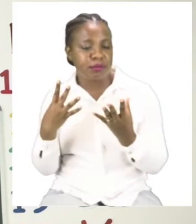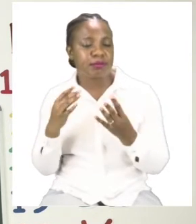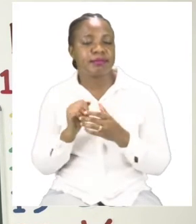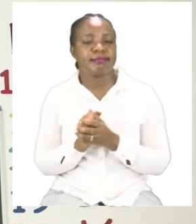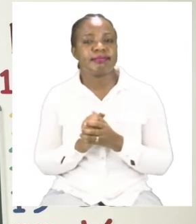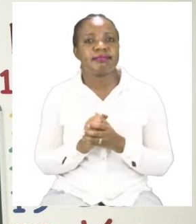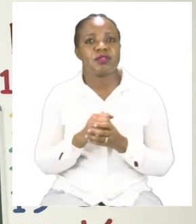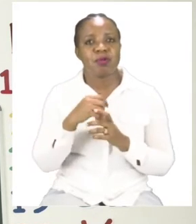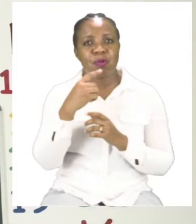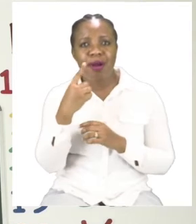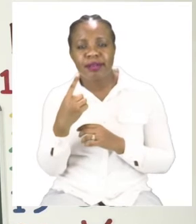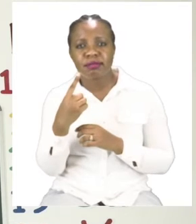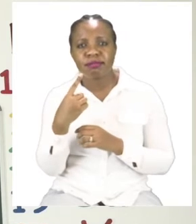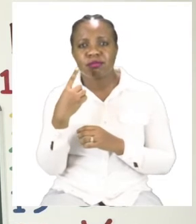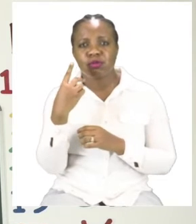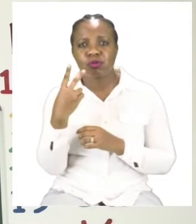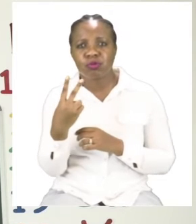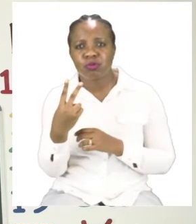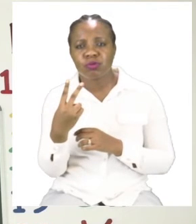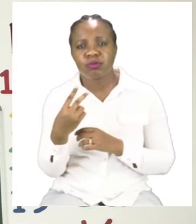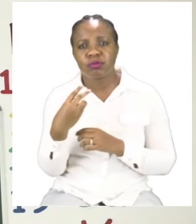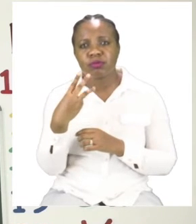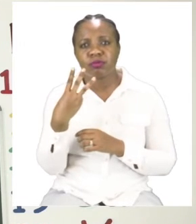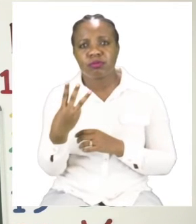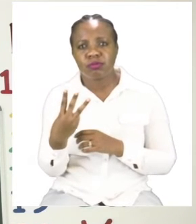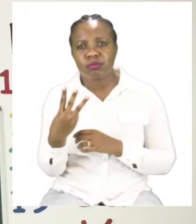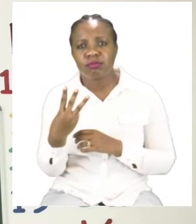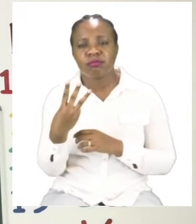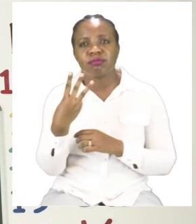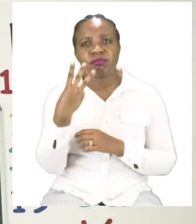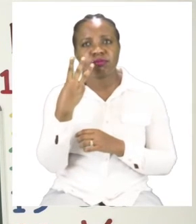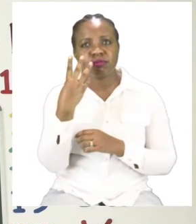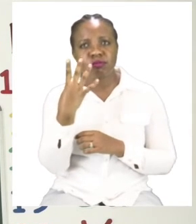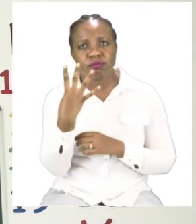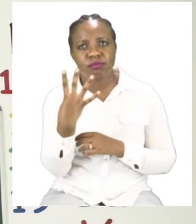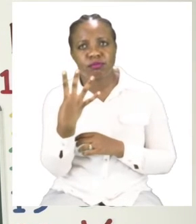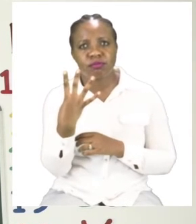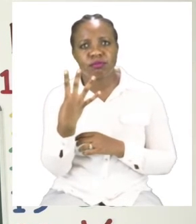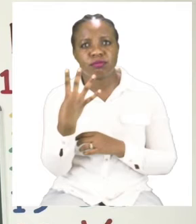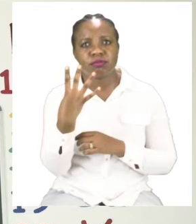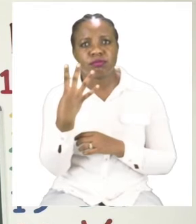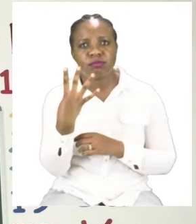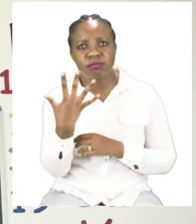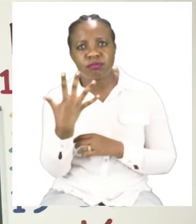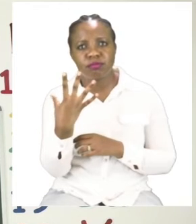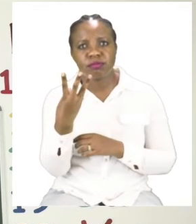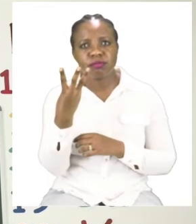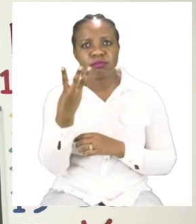go. 1, 2, 3, 4,